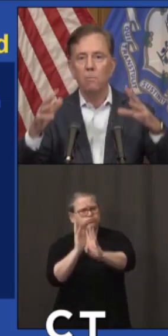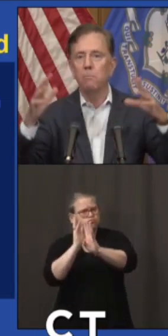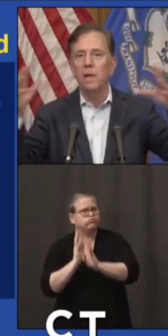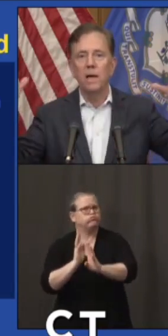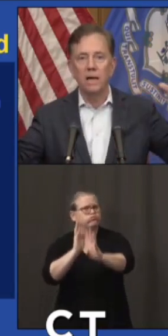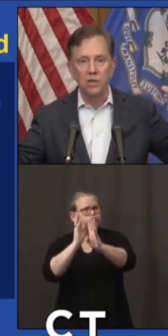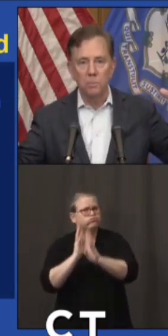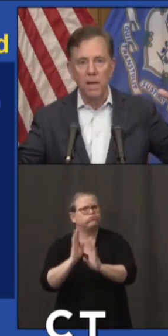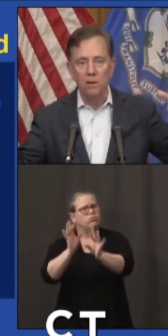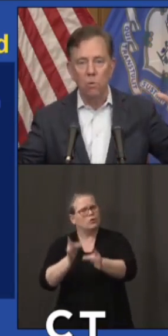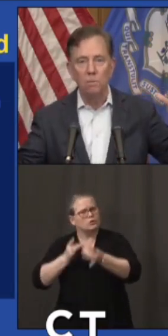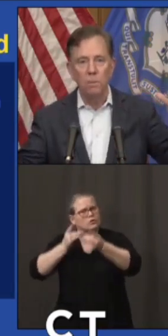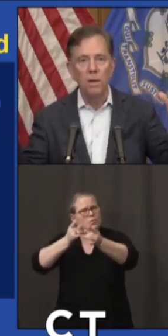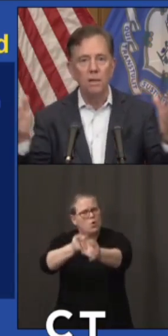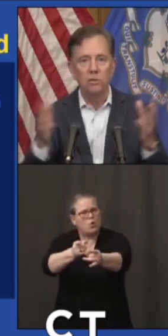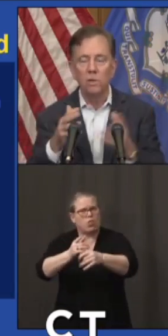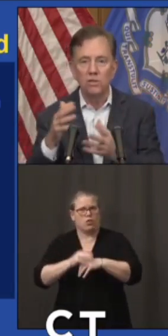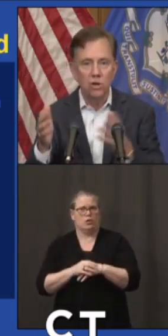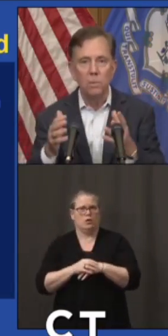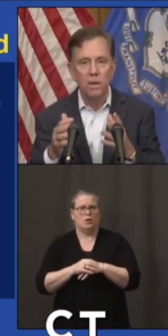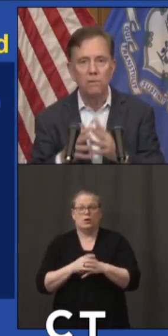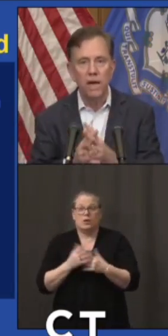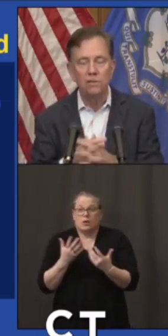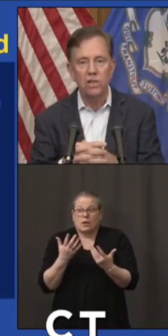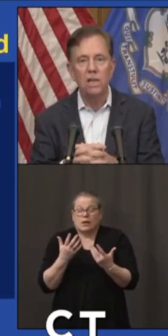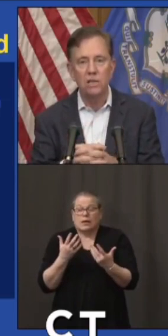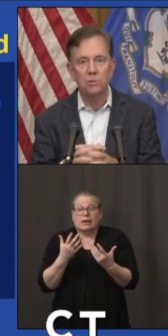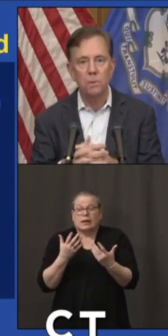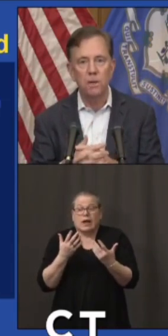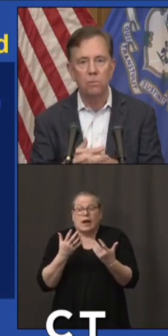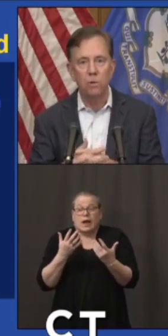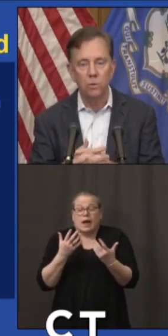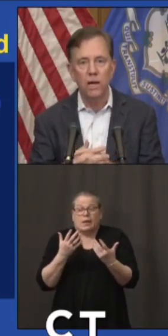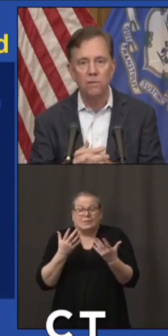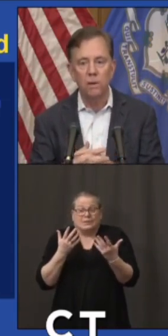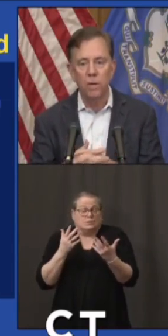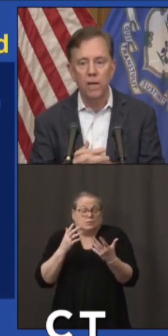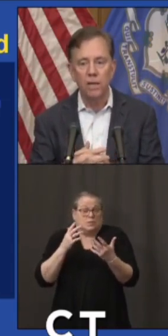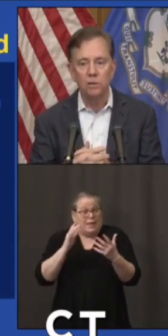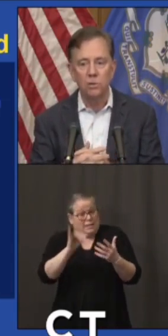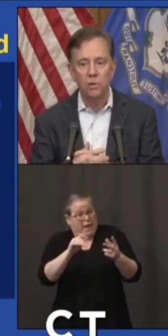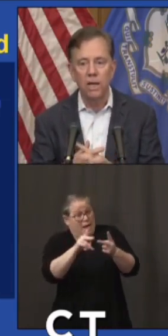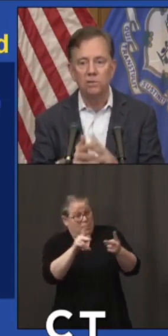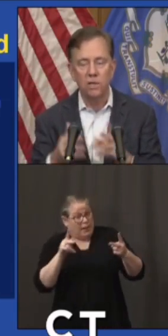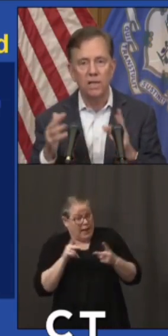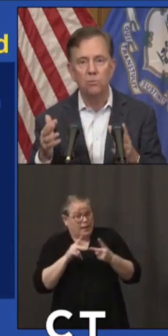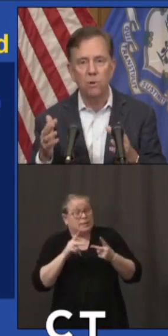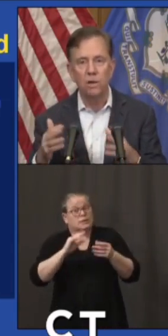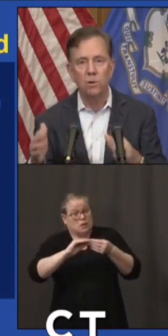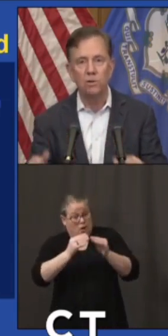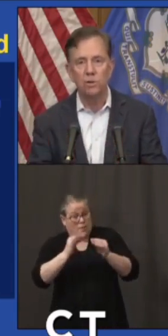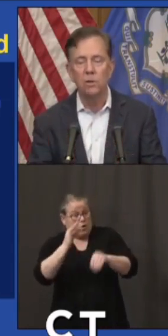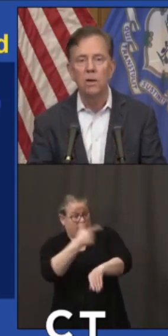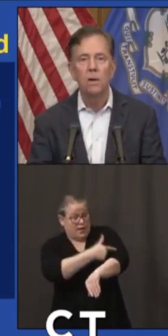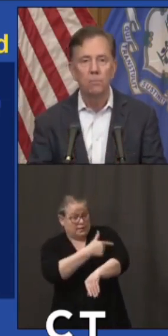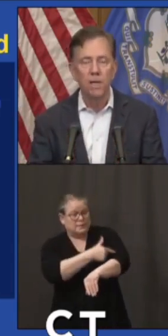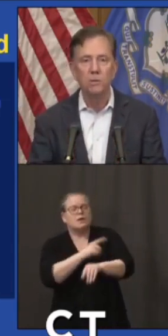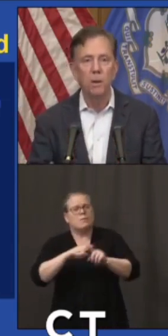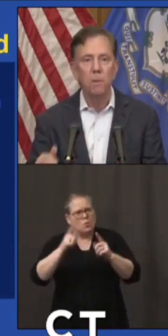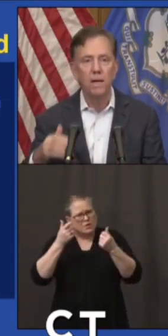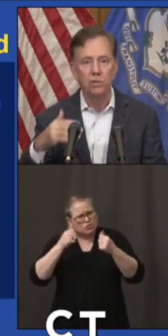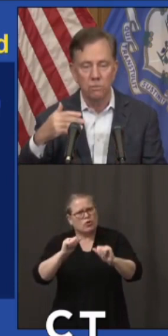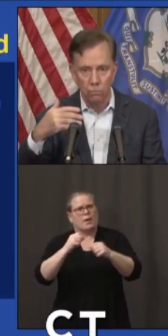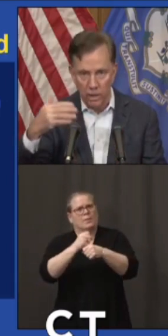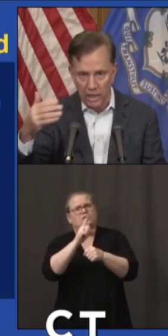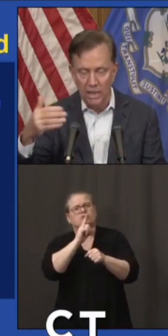of how big I expand 1B. There's only so many vaccines, but we're doing everything we can to do that. So that's why I urge you, please